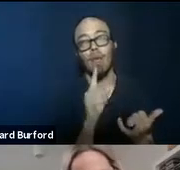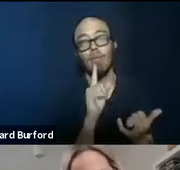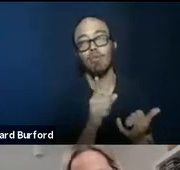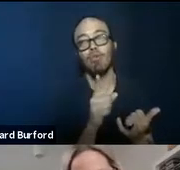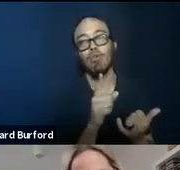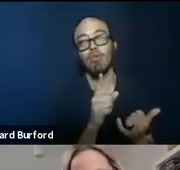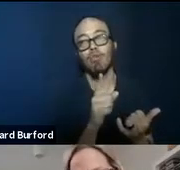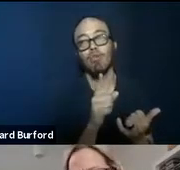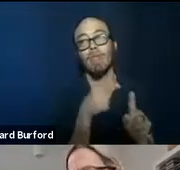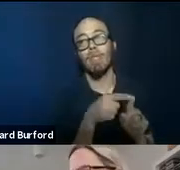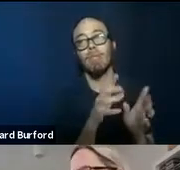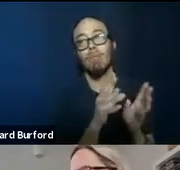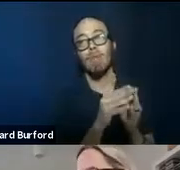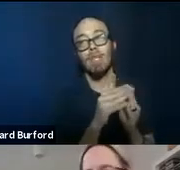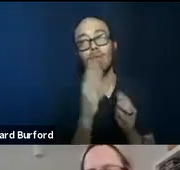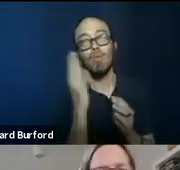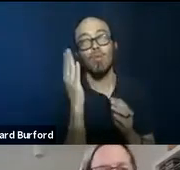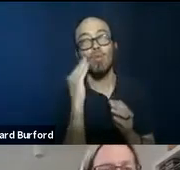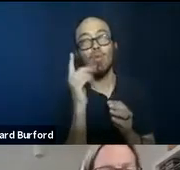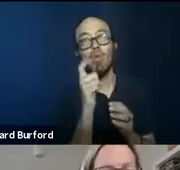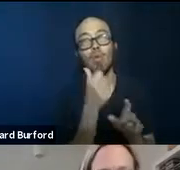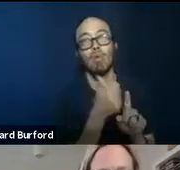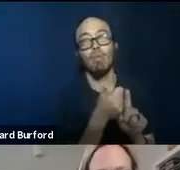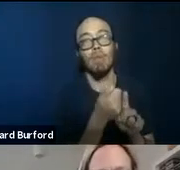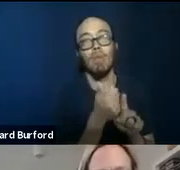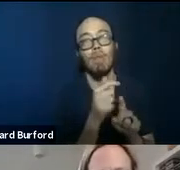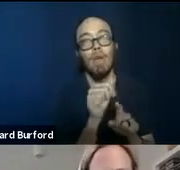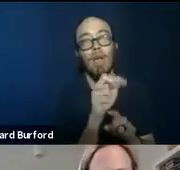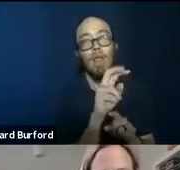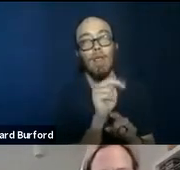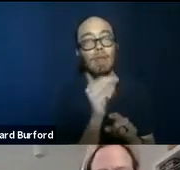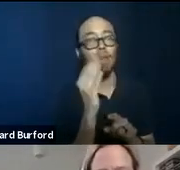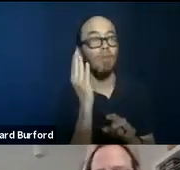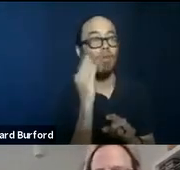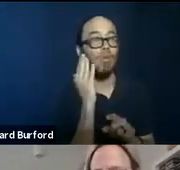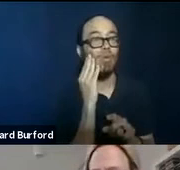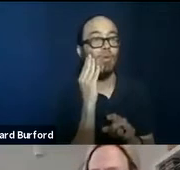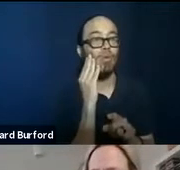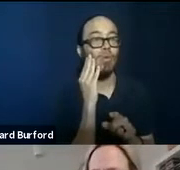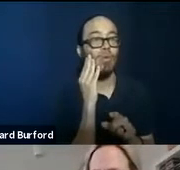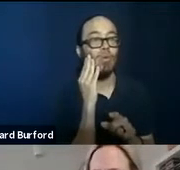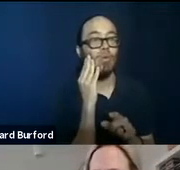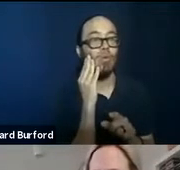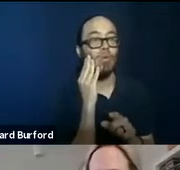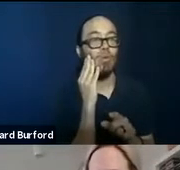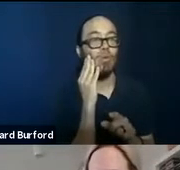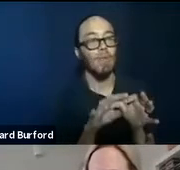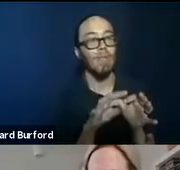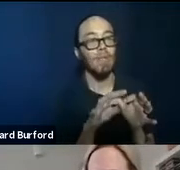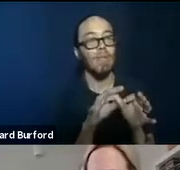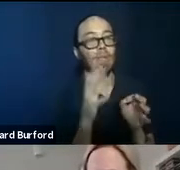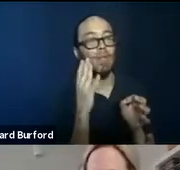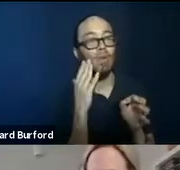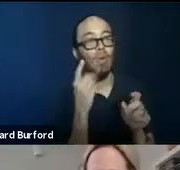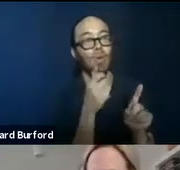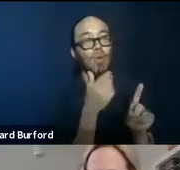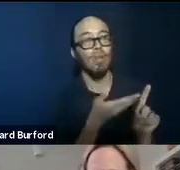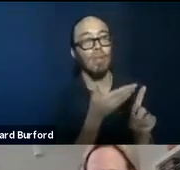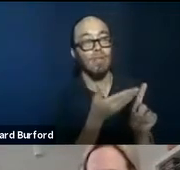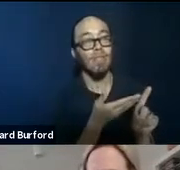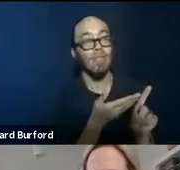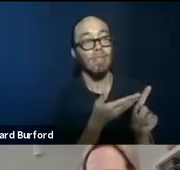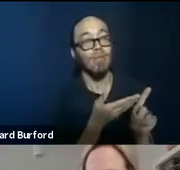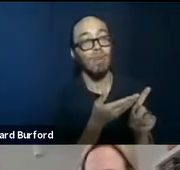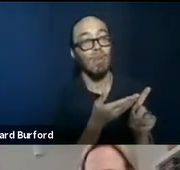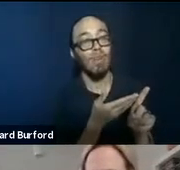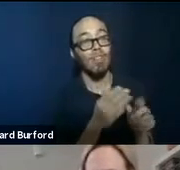at this meeting who knows Alan can attest. Simply knowing Alan is to be